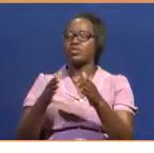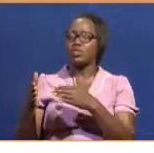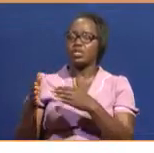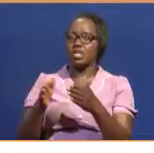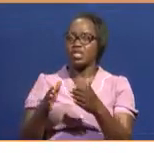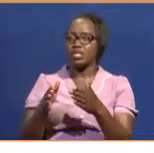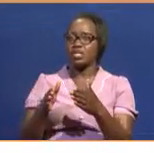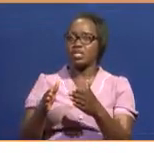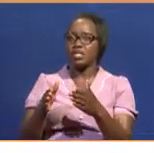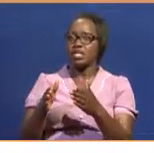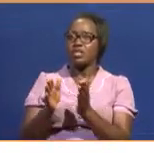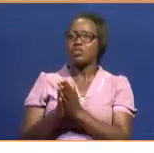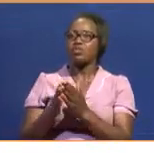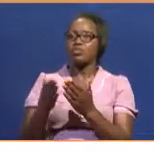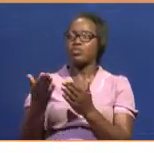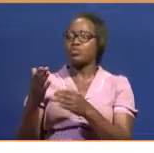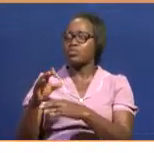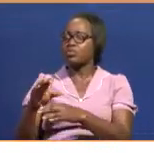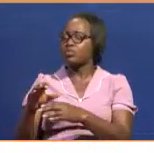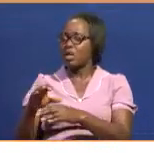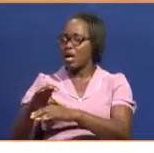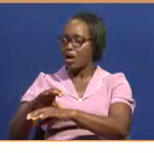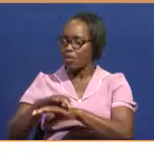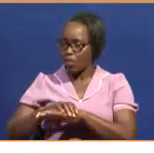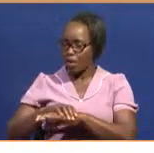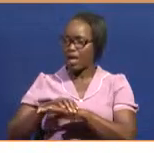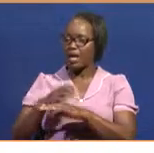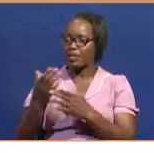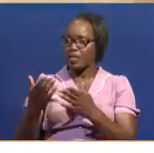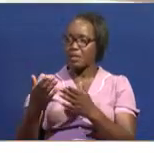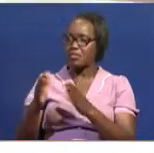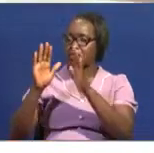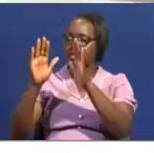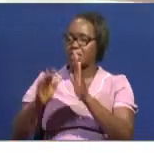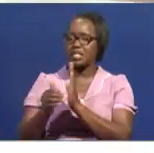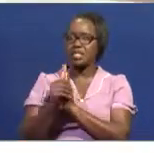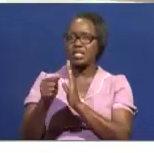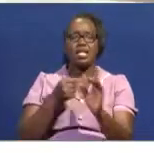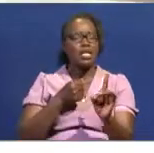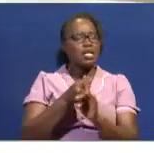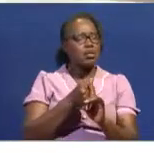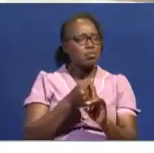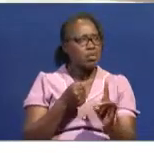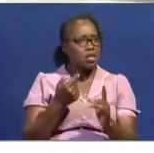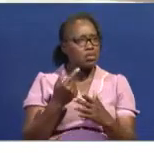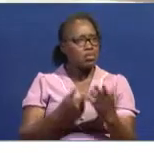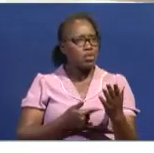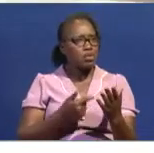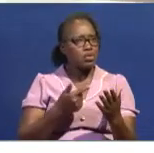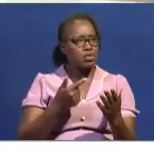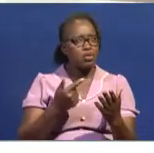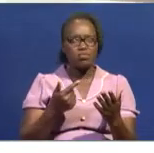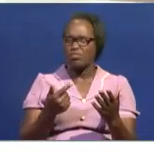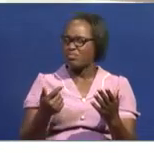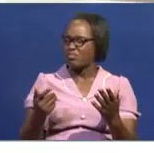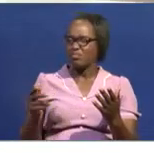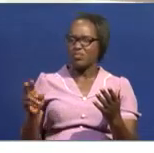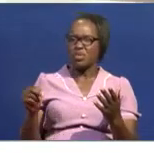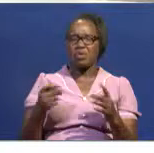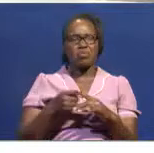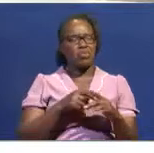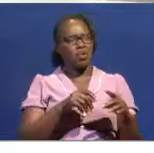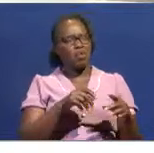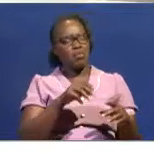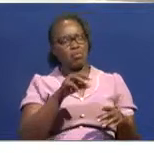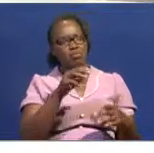to get the players to acquire the necessary skills. The impact of that as a coach, what you've seen? No, from Maram